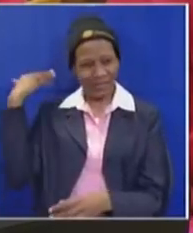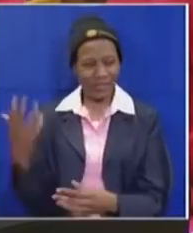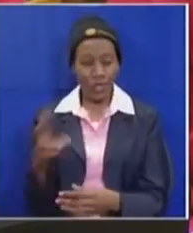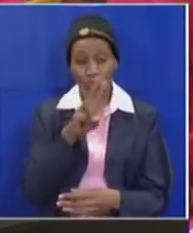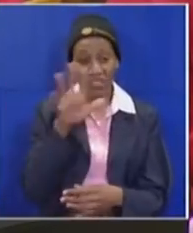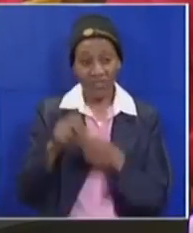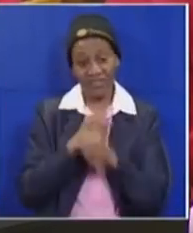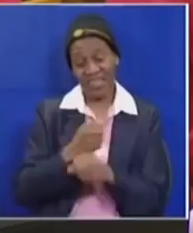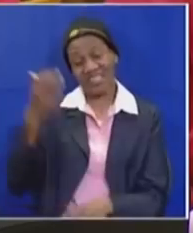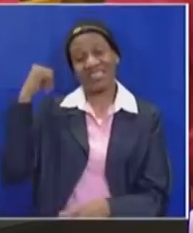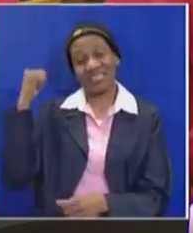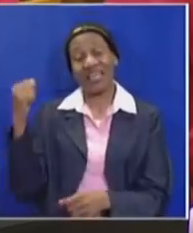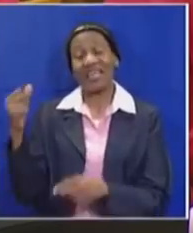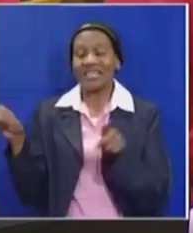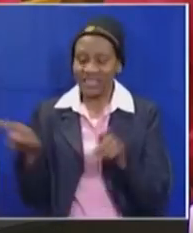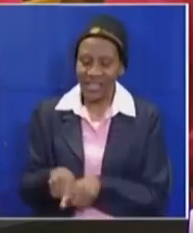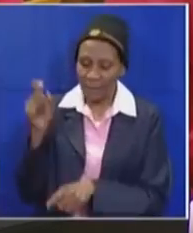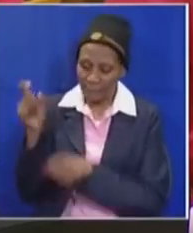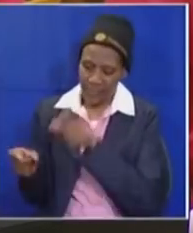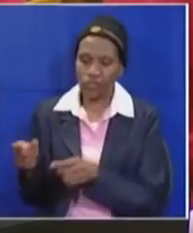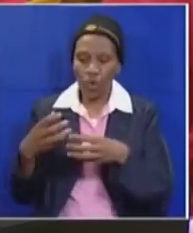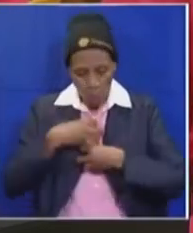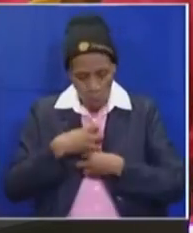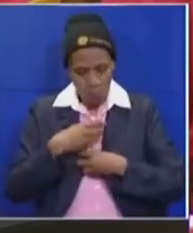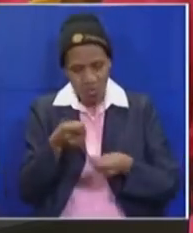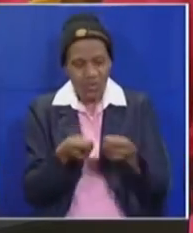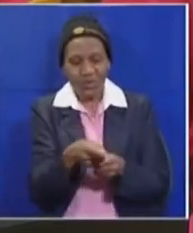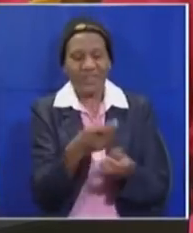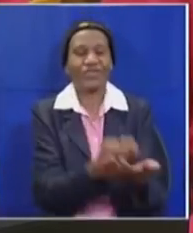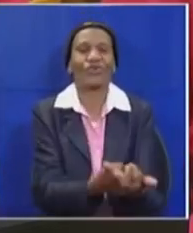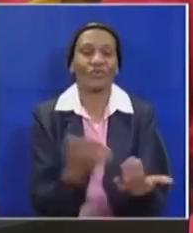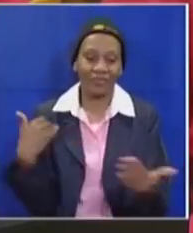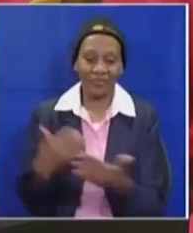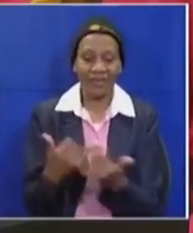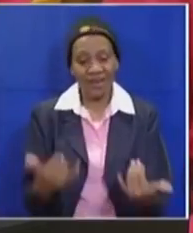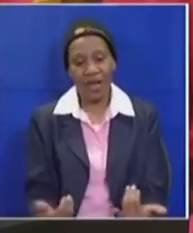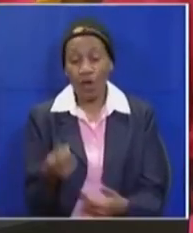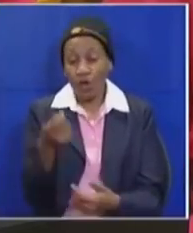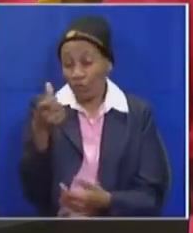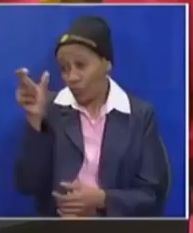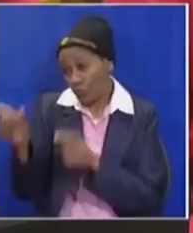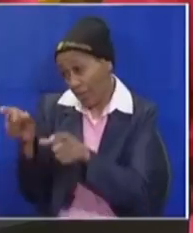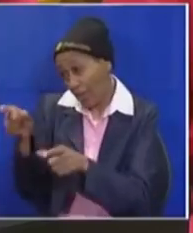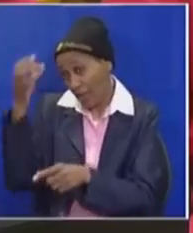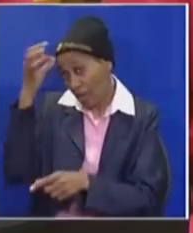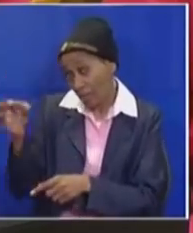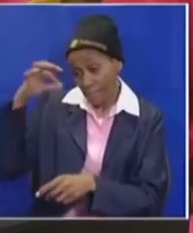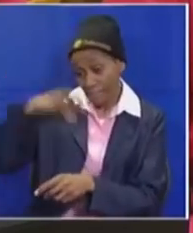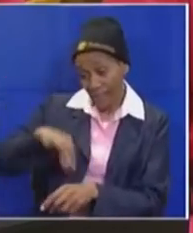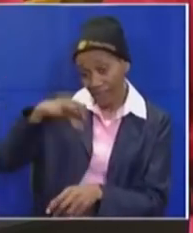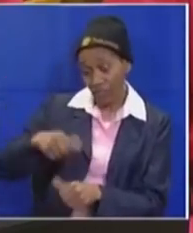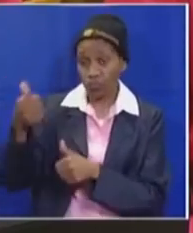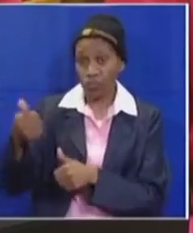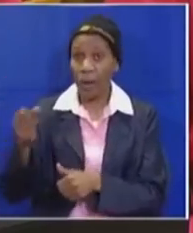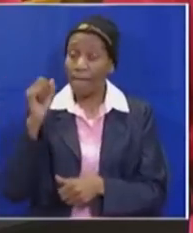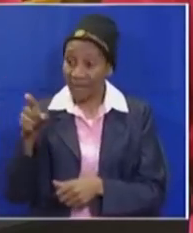years ago still own the economy today, with a few in government being allowed to benefit as long